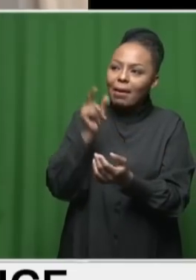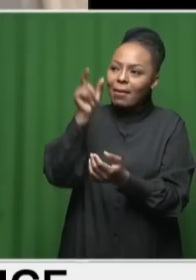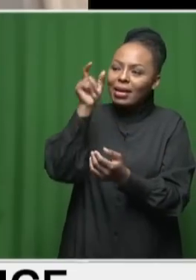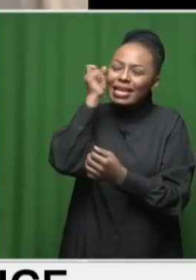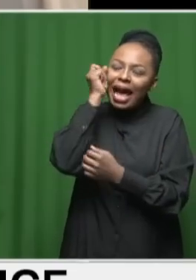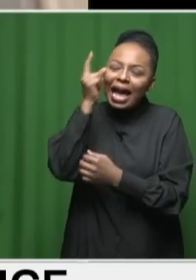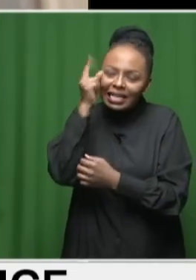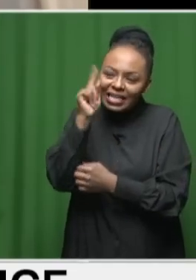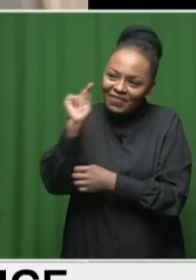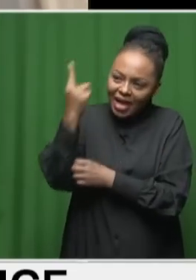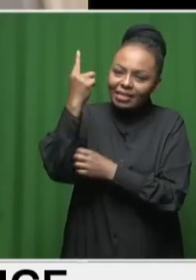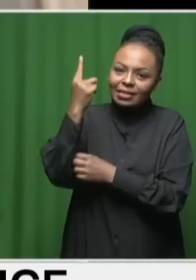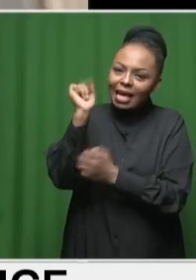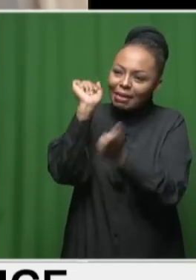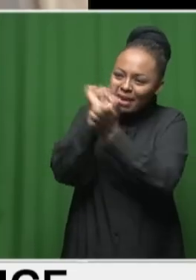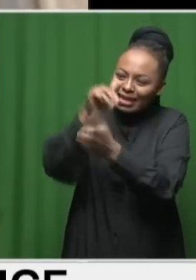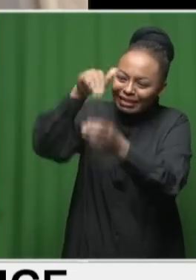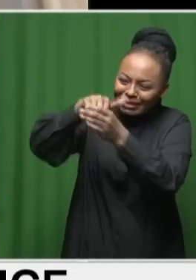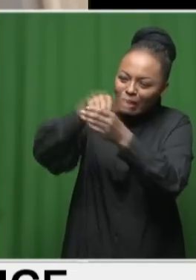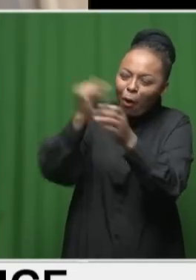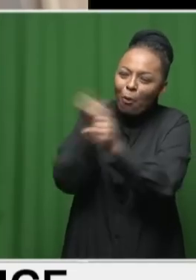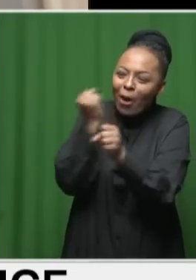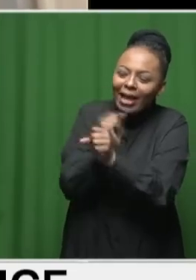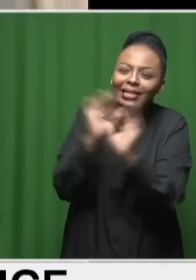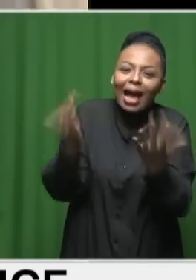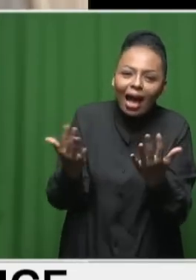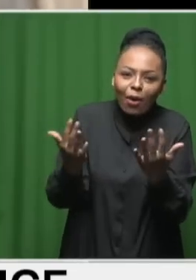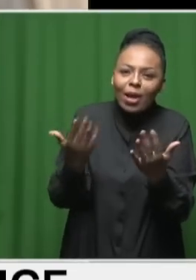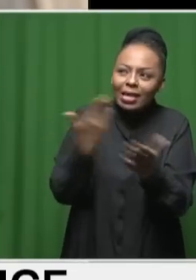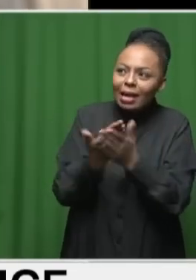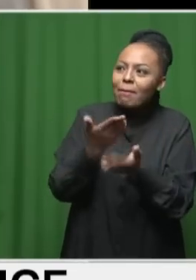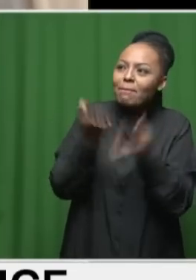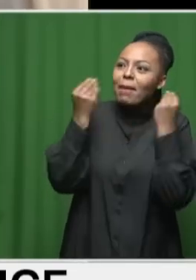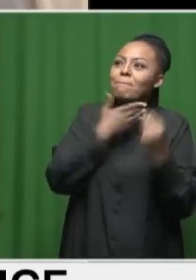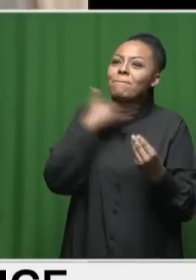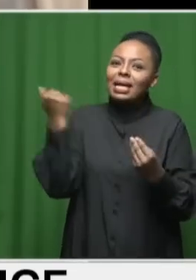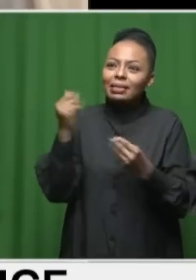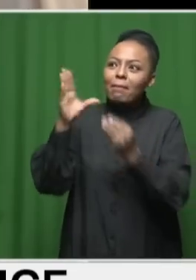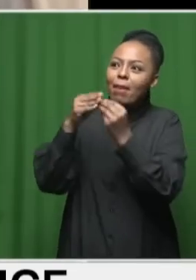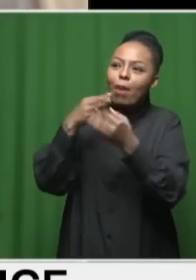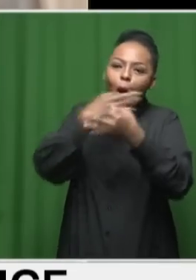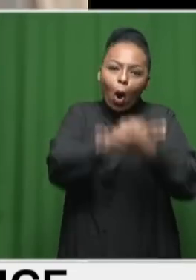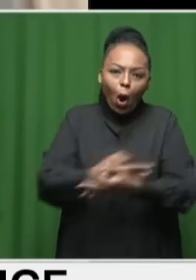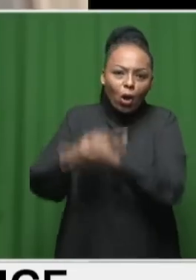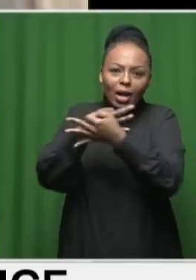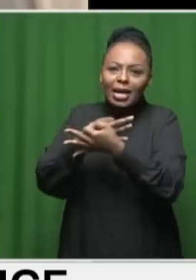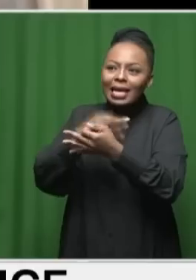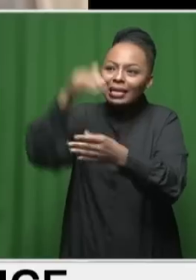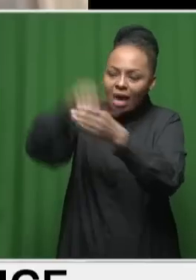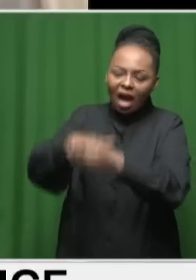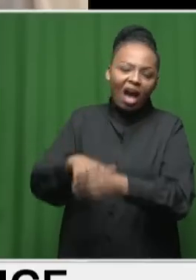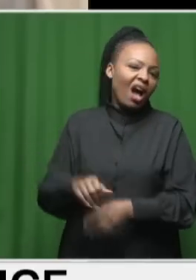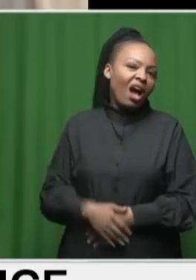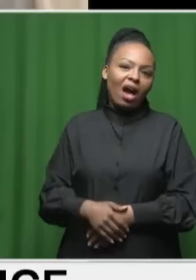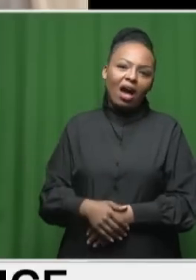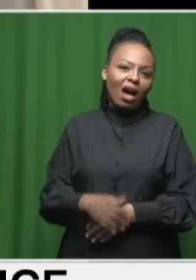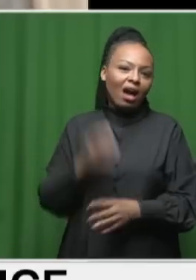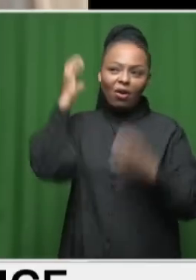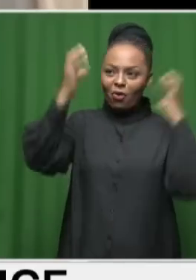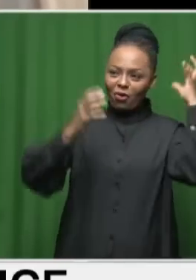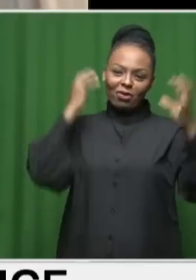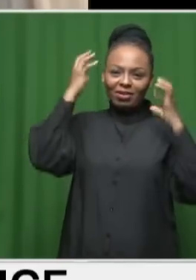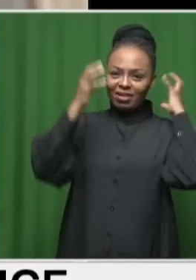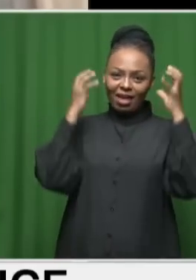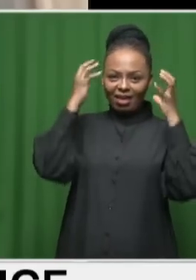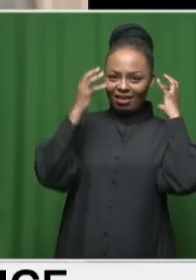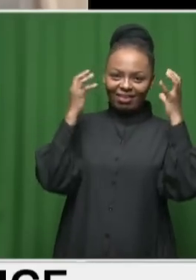system to get to the bottom of this. You can get the best member of the Hawks. He's going to get there, they're going to dribble him. They're going to dribble him. You